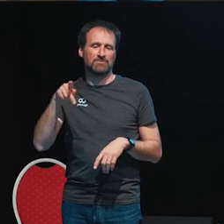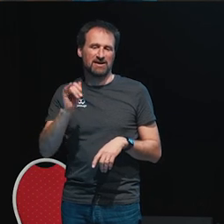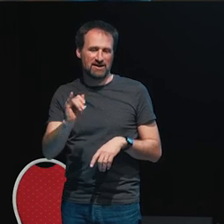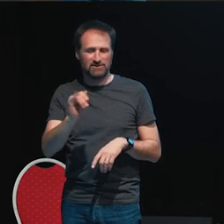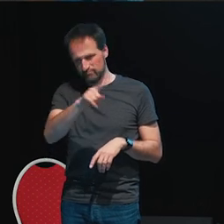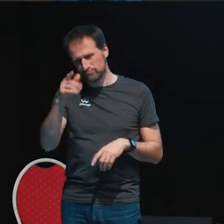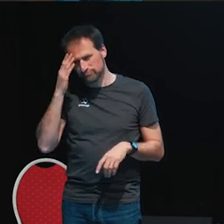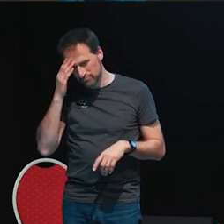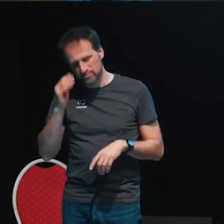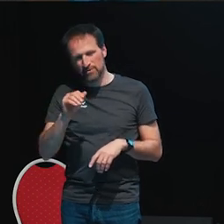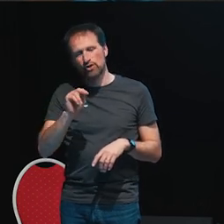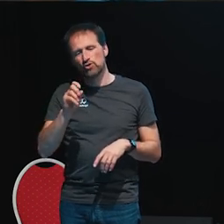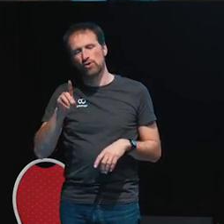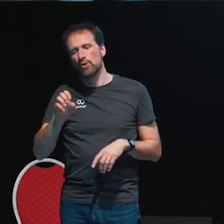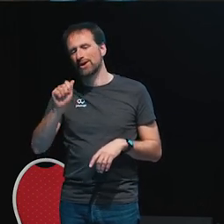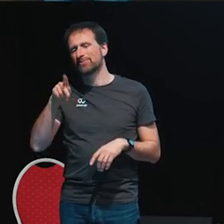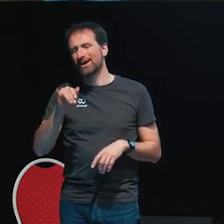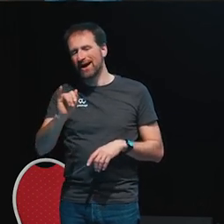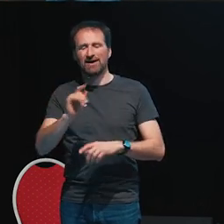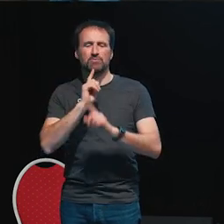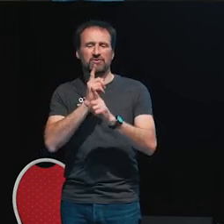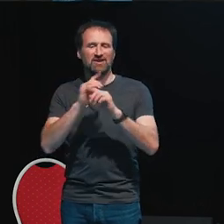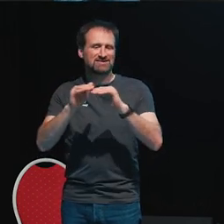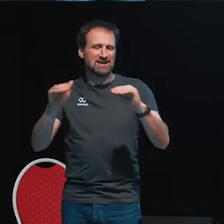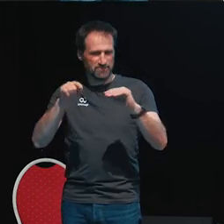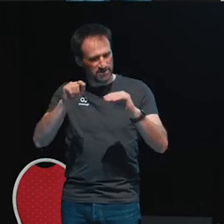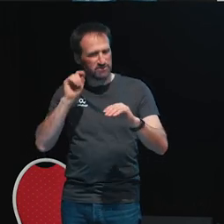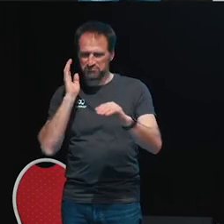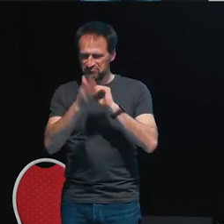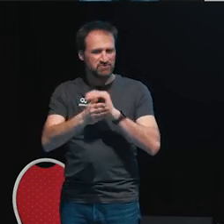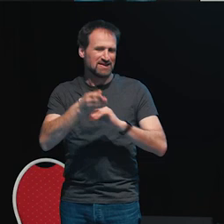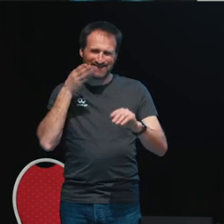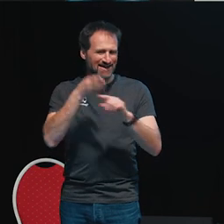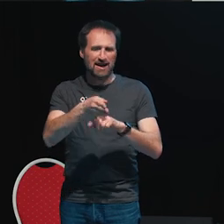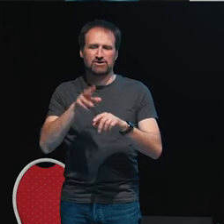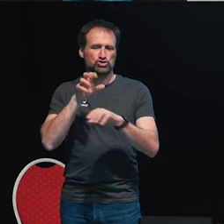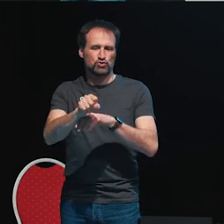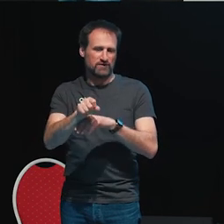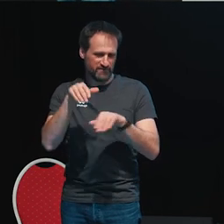leverage Webpack, they're using it. You have access directly to that compiler instance.